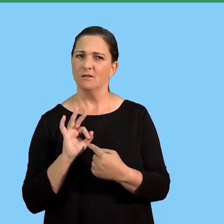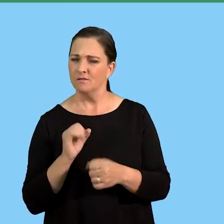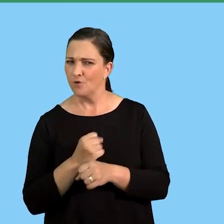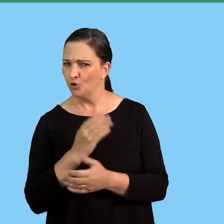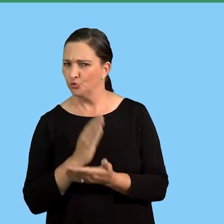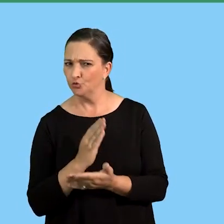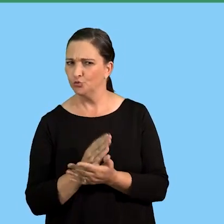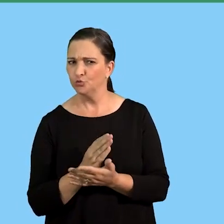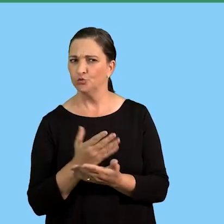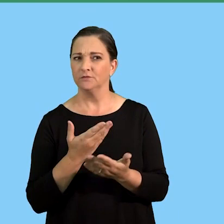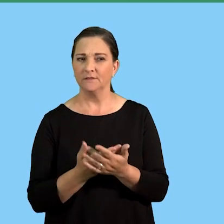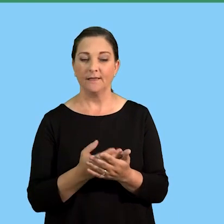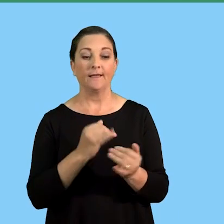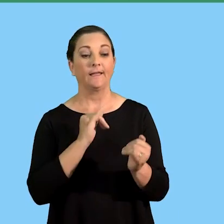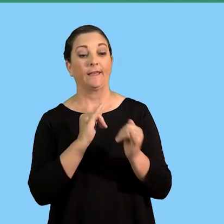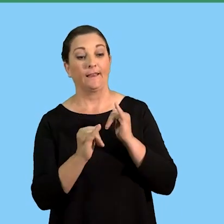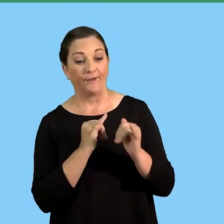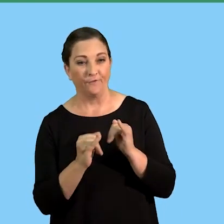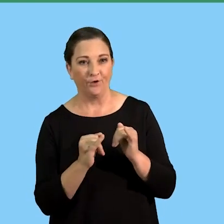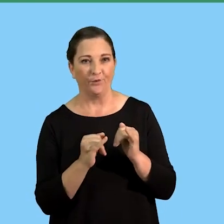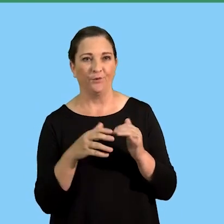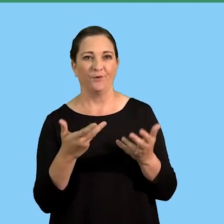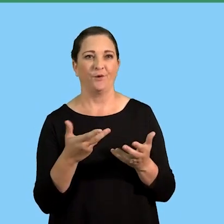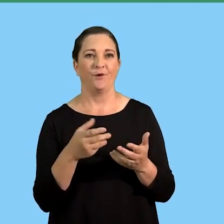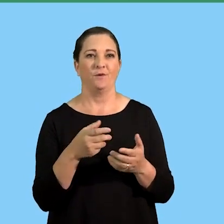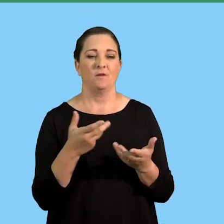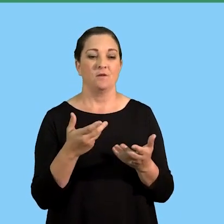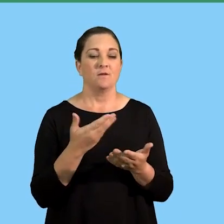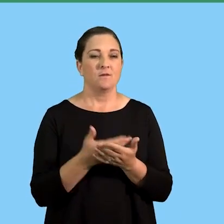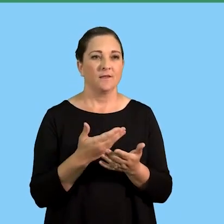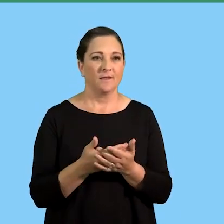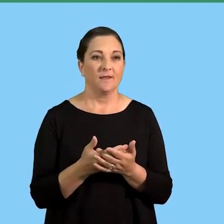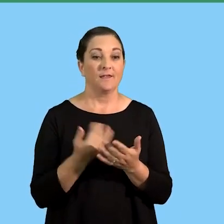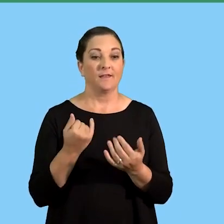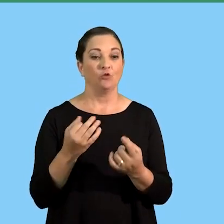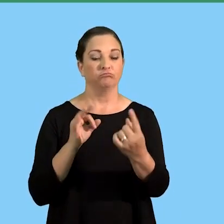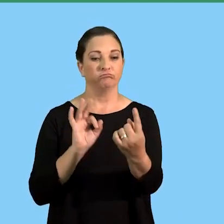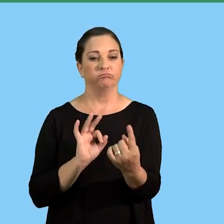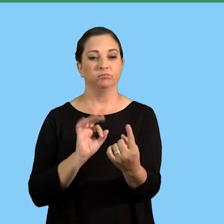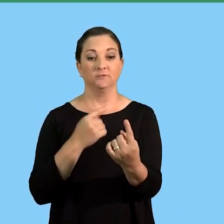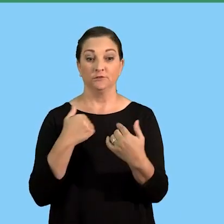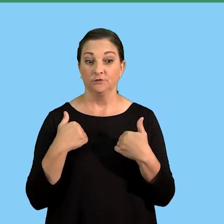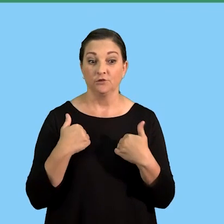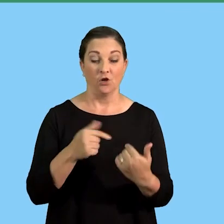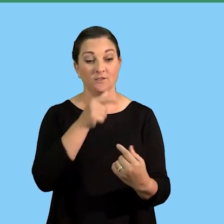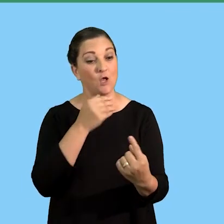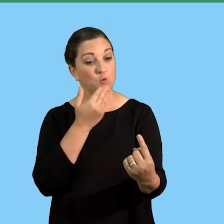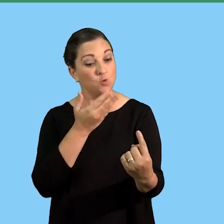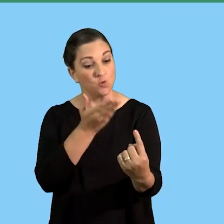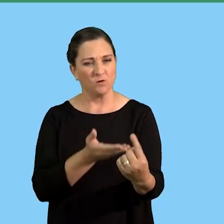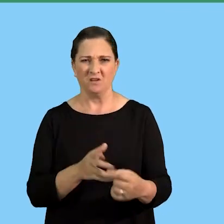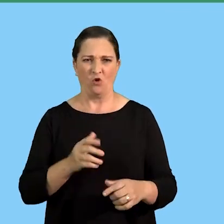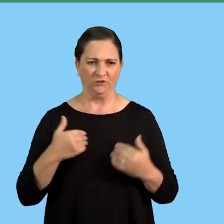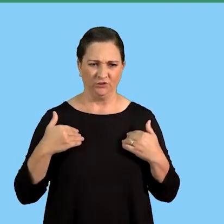panel are introduced to the interviewee at the commencement of the interview. So we do not start